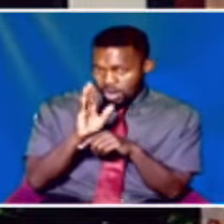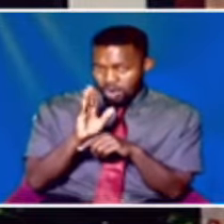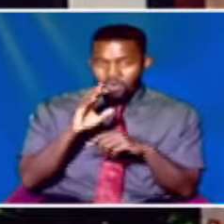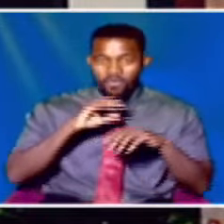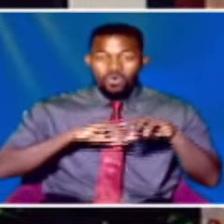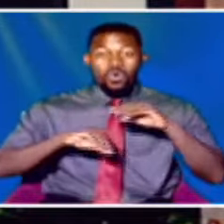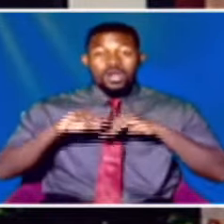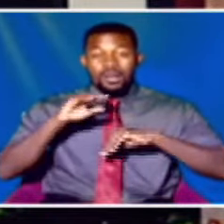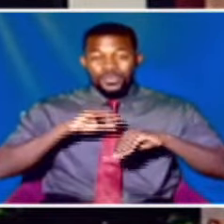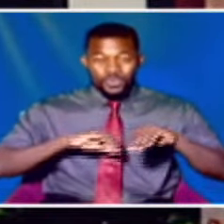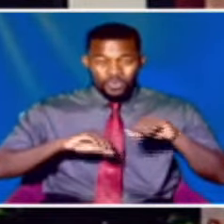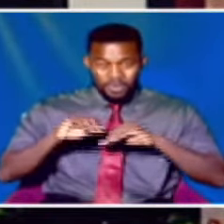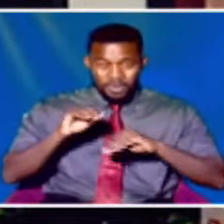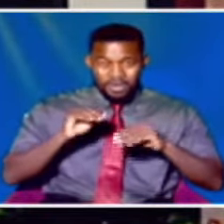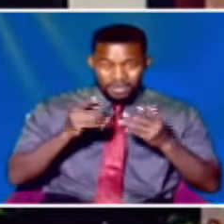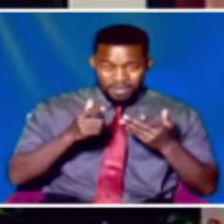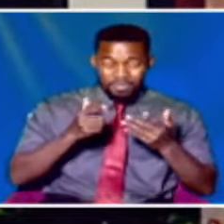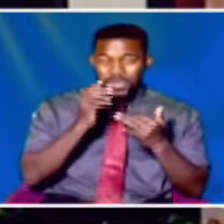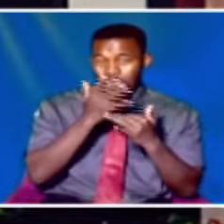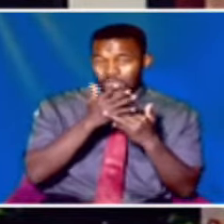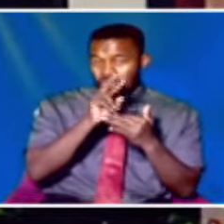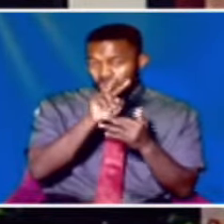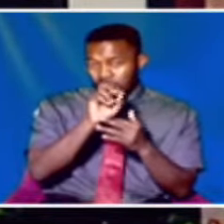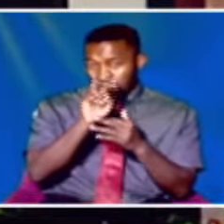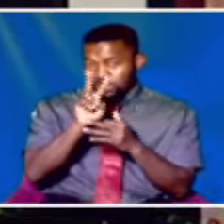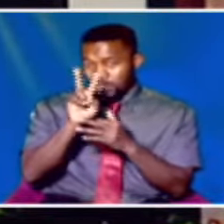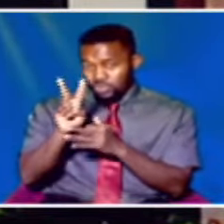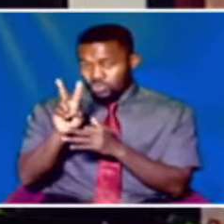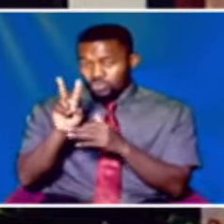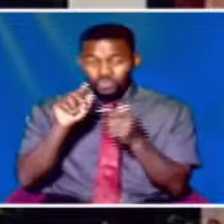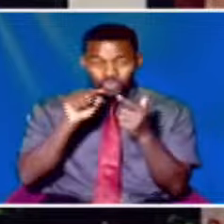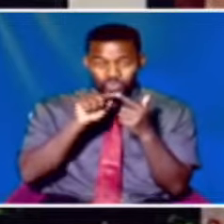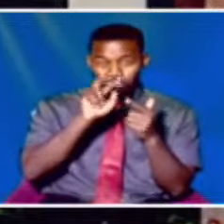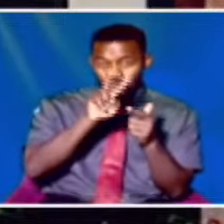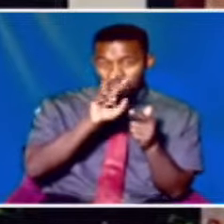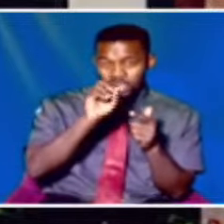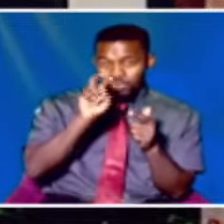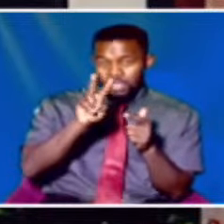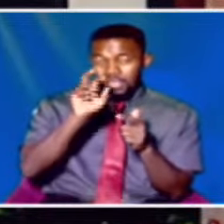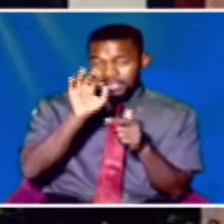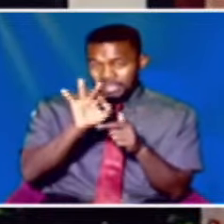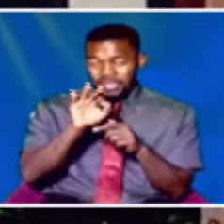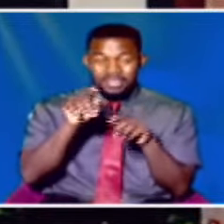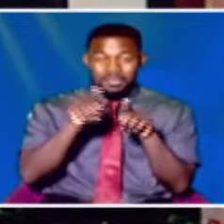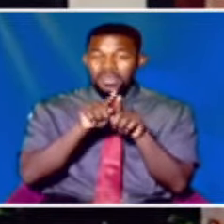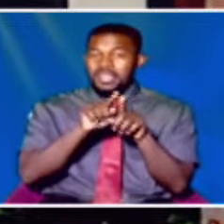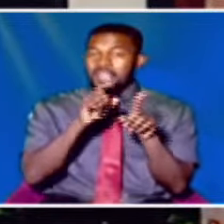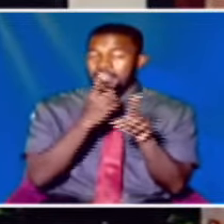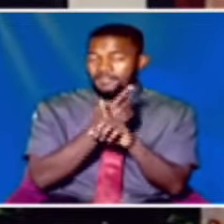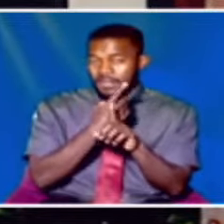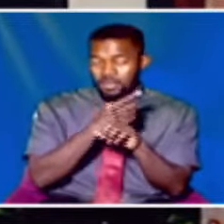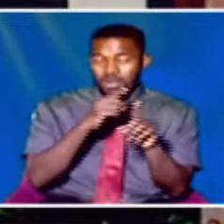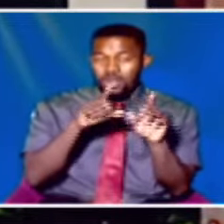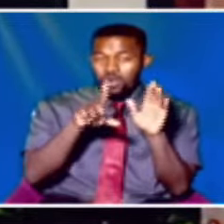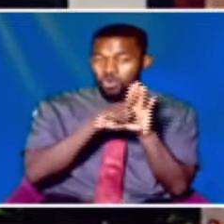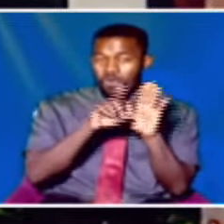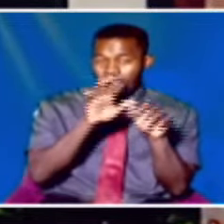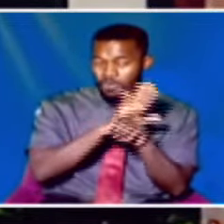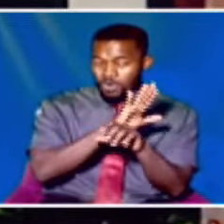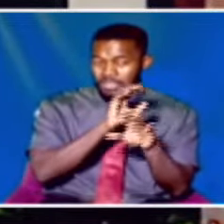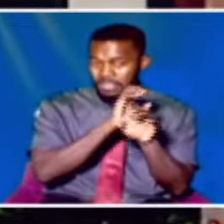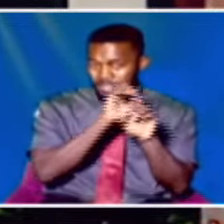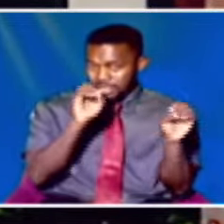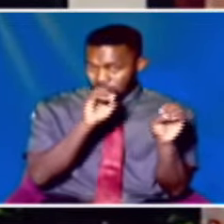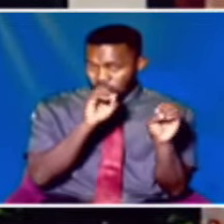corruption between 2022 and 2023, plus also recovered illegally acquired assets worth 3.8 billion shillings.